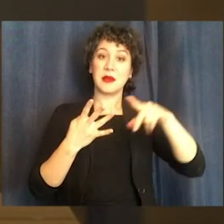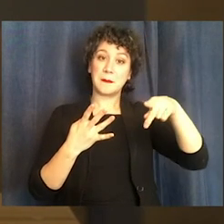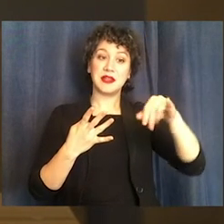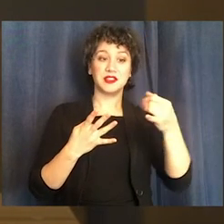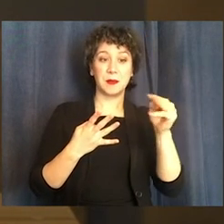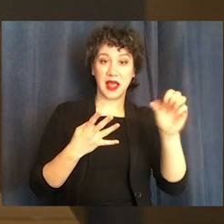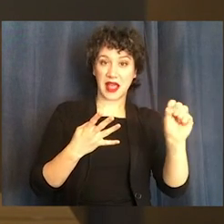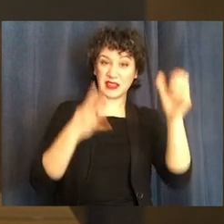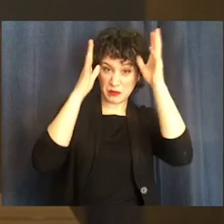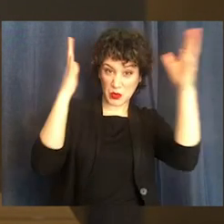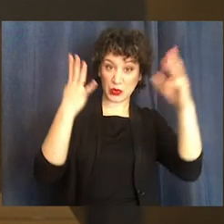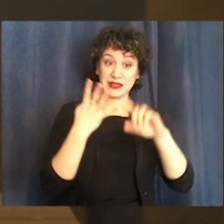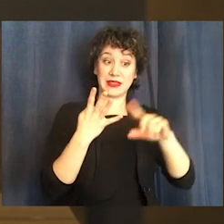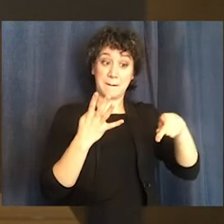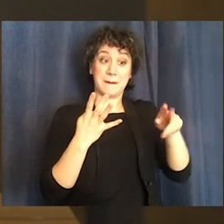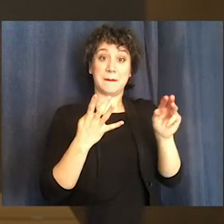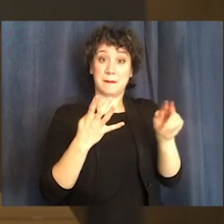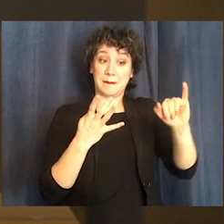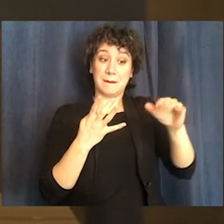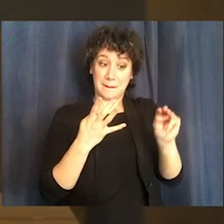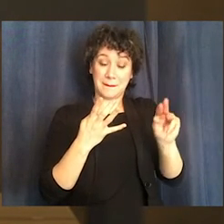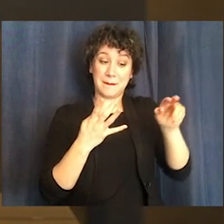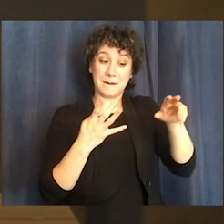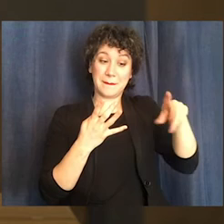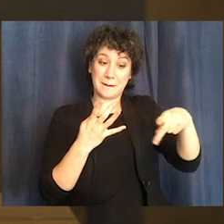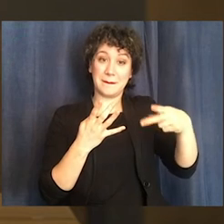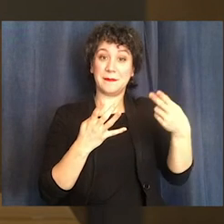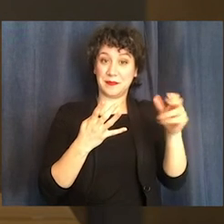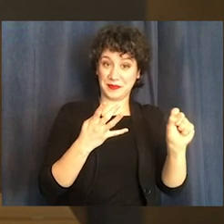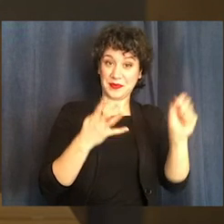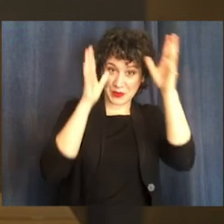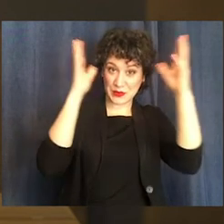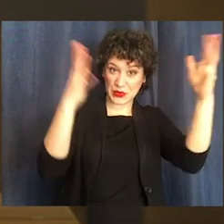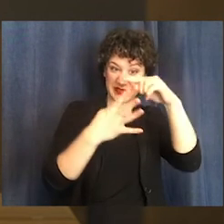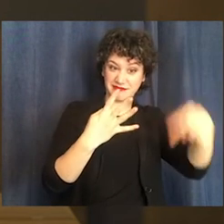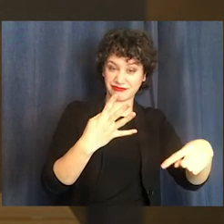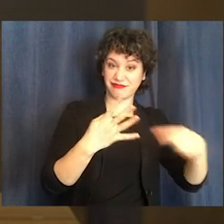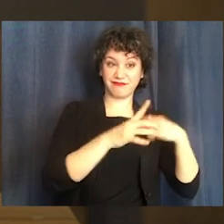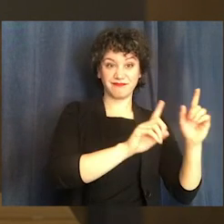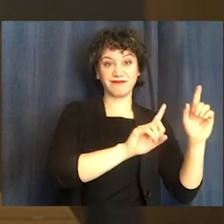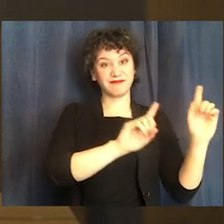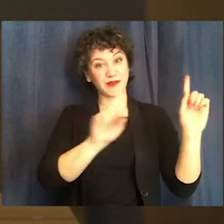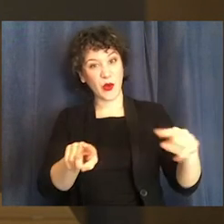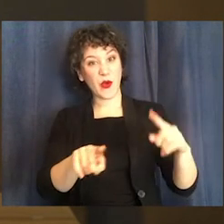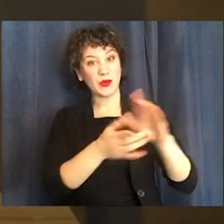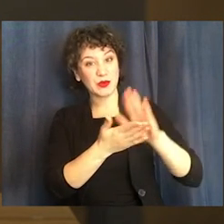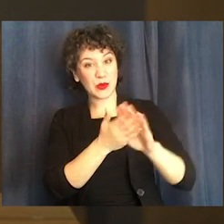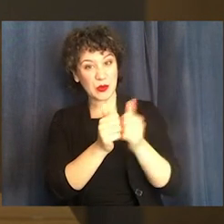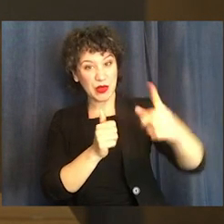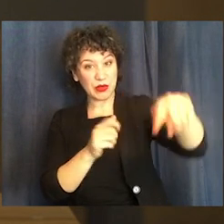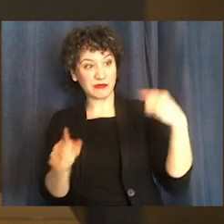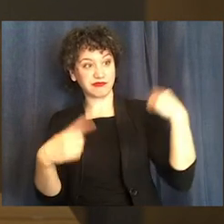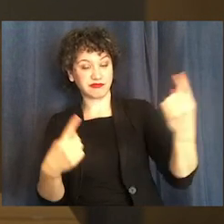gone to school with many of my classmates for the last 13 years. I never expected that this is how we would end our era